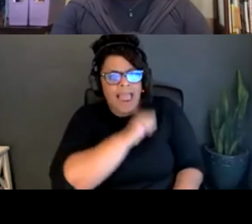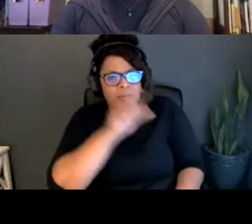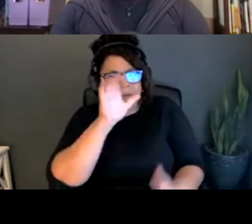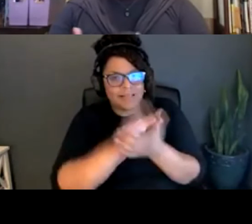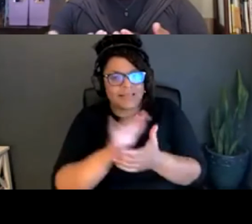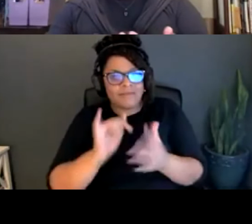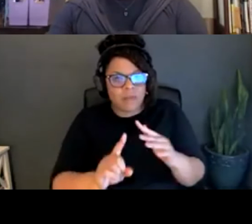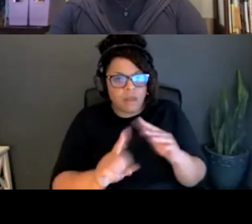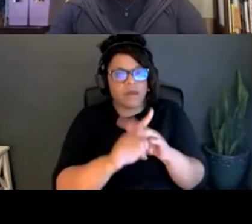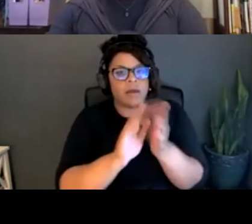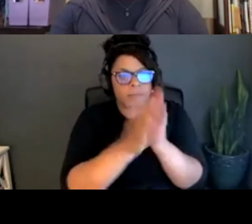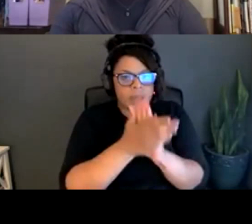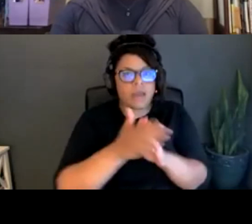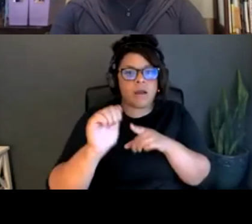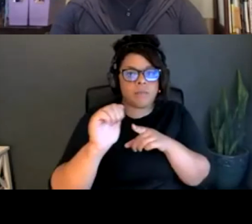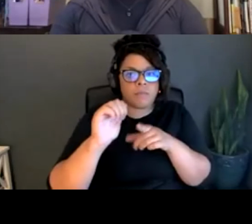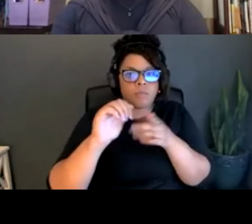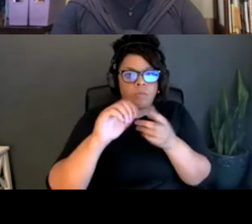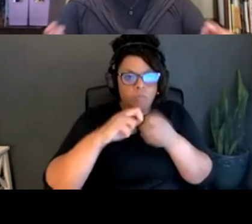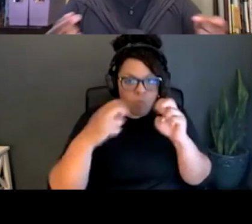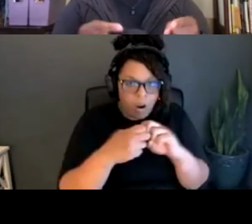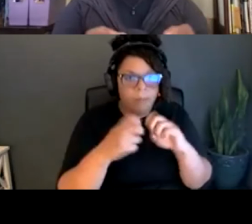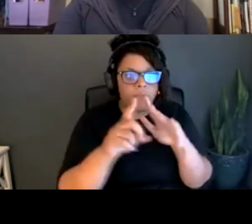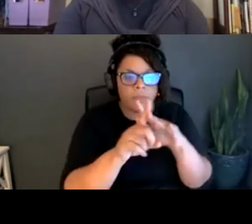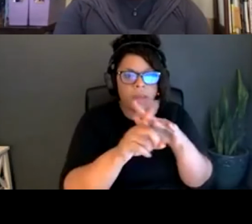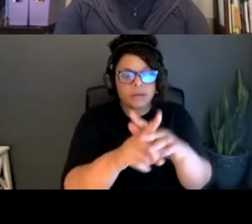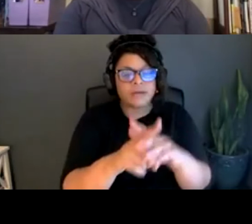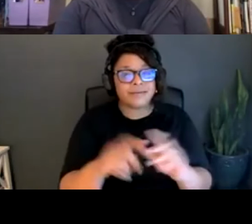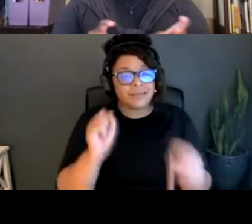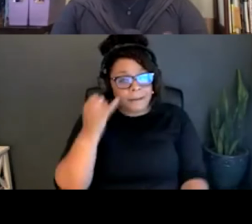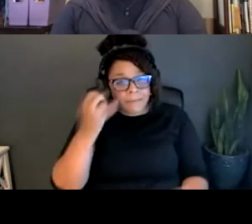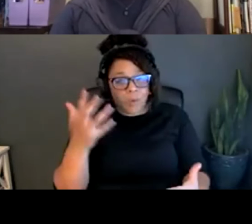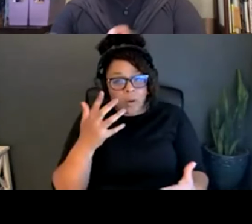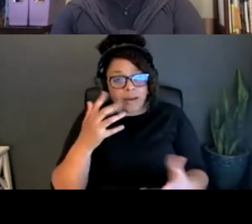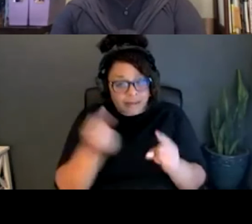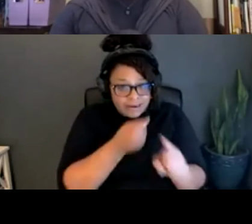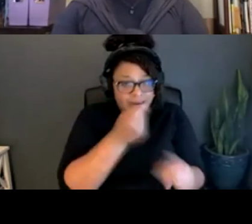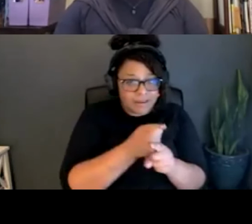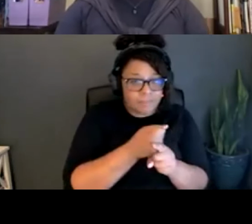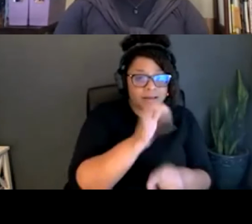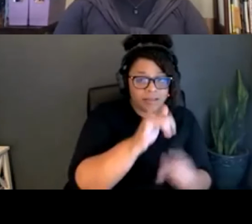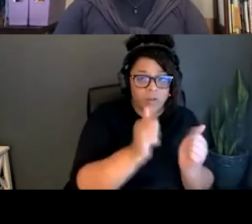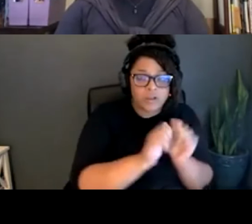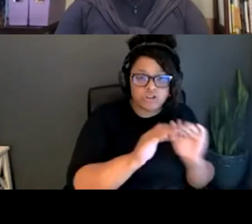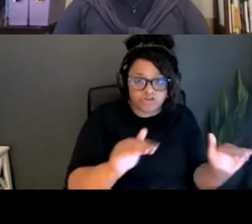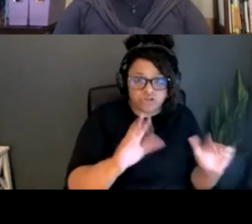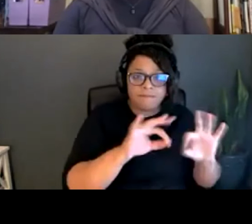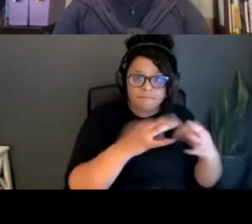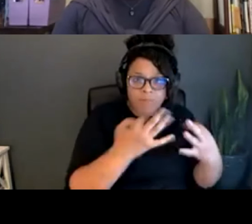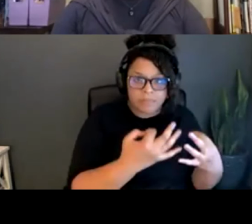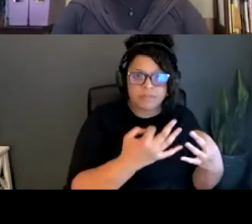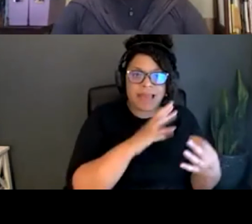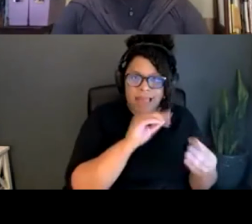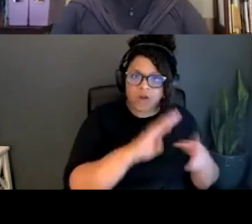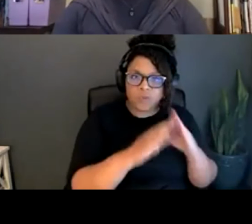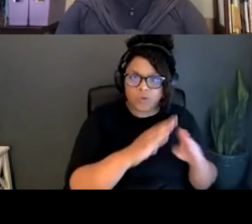beliefs that manifest in problematic practices, you can imagine what impact this has on children,